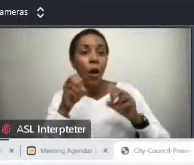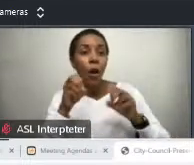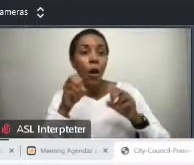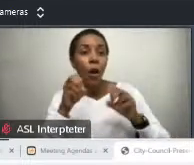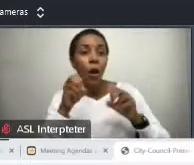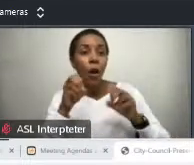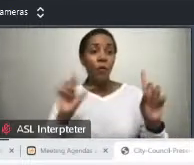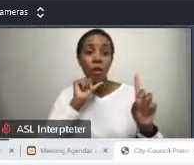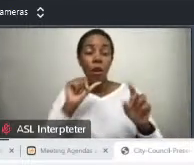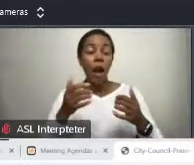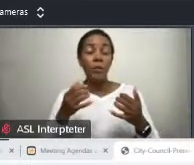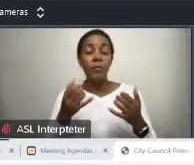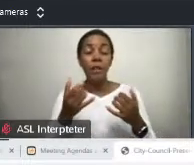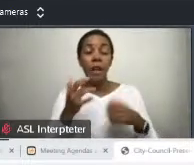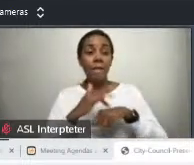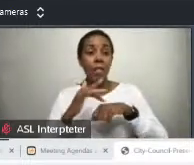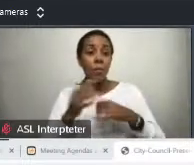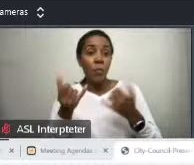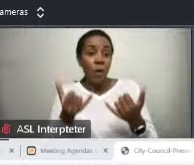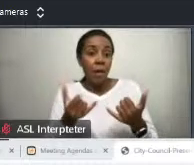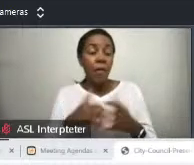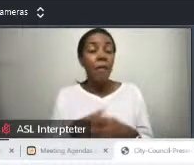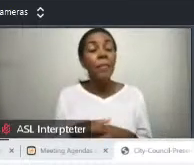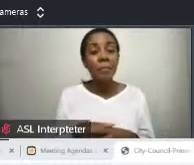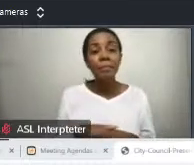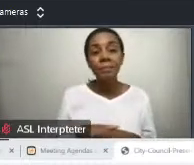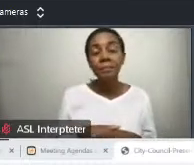currently available and perhaps financial opportunities as well.